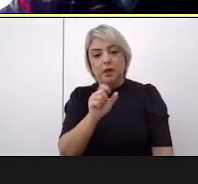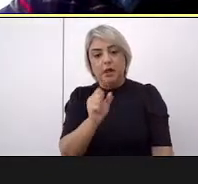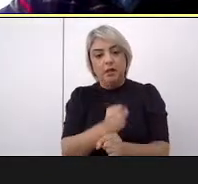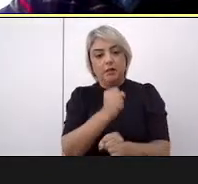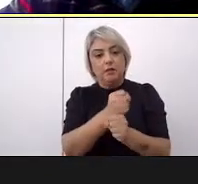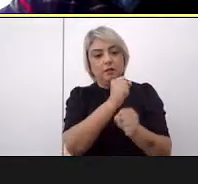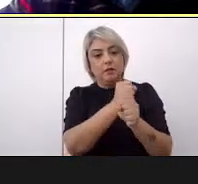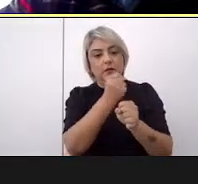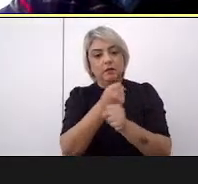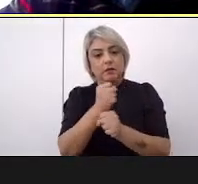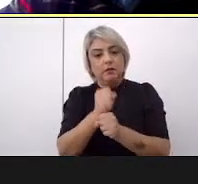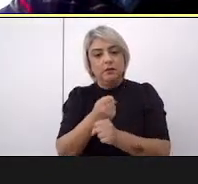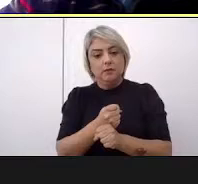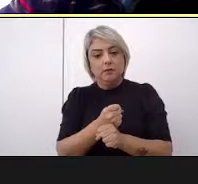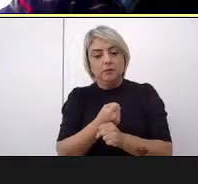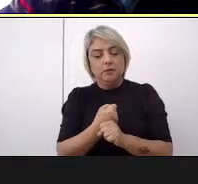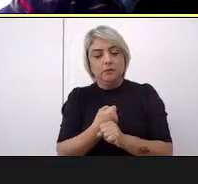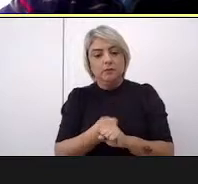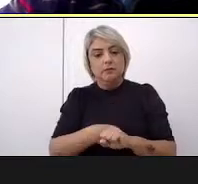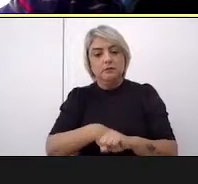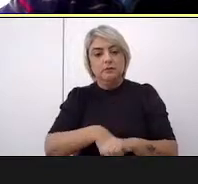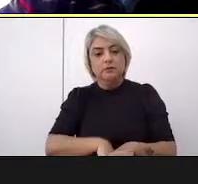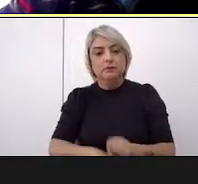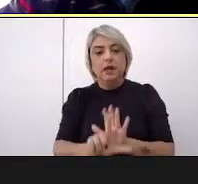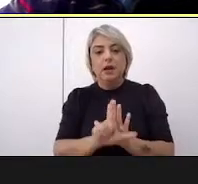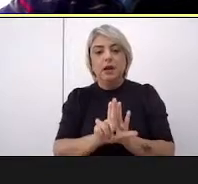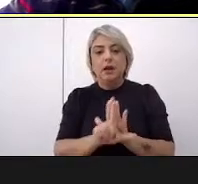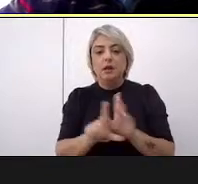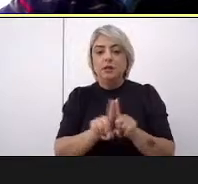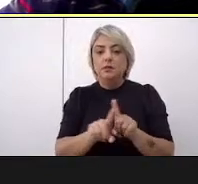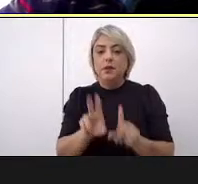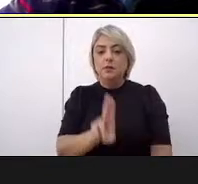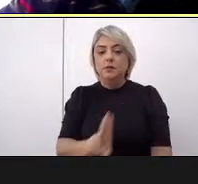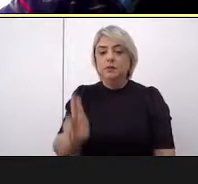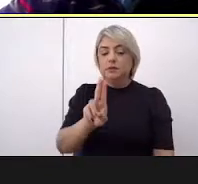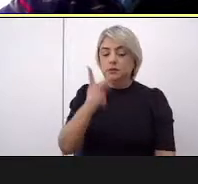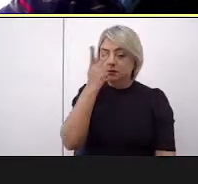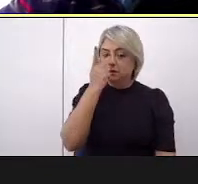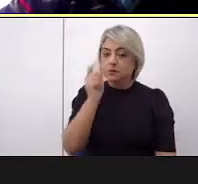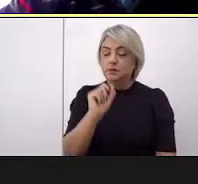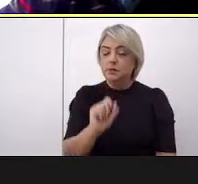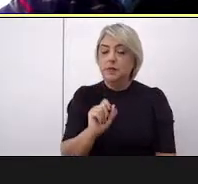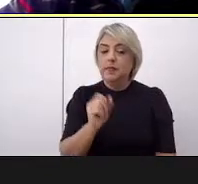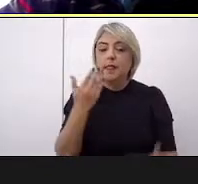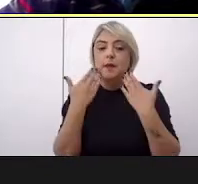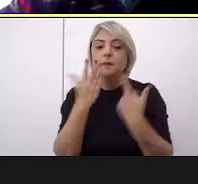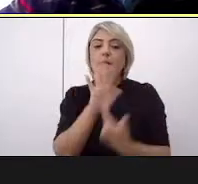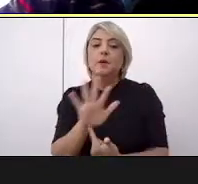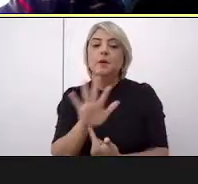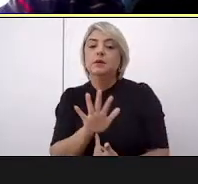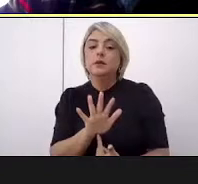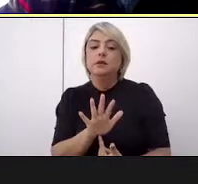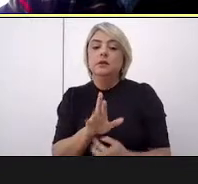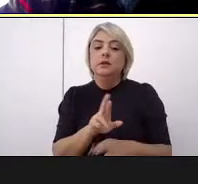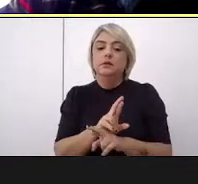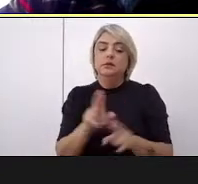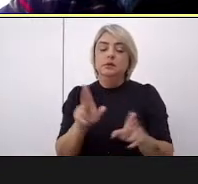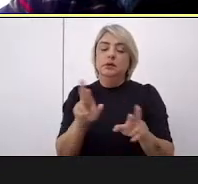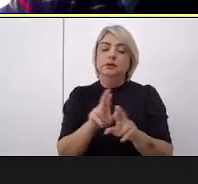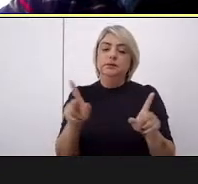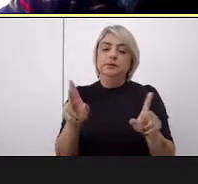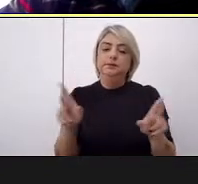Law is also used to organize the design and implementation of public policy. It is used to allocate